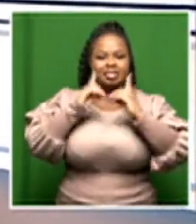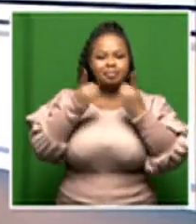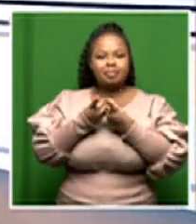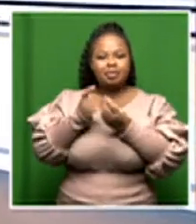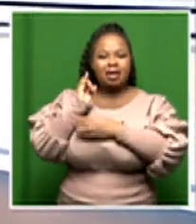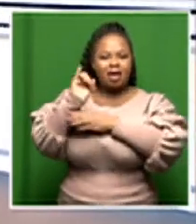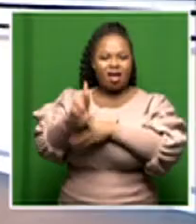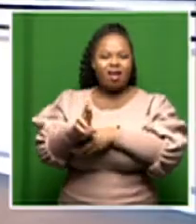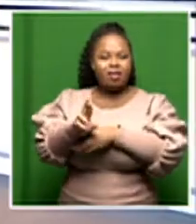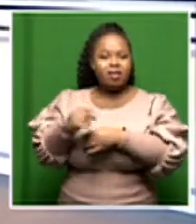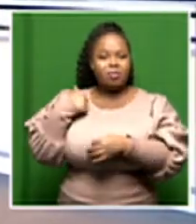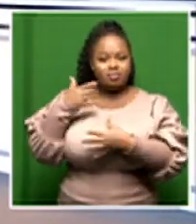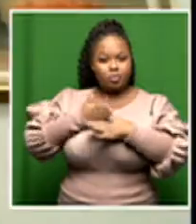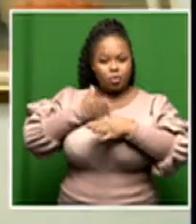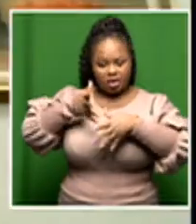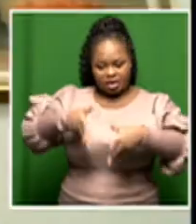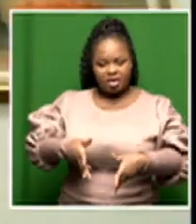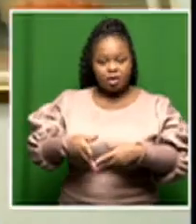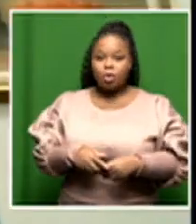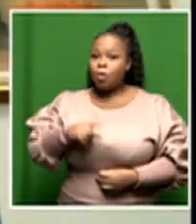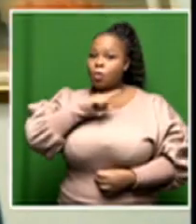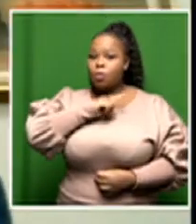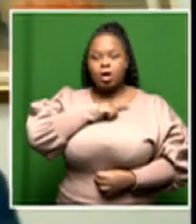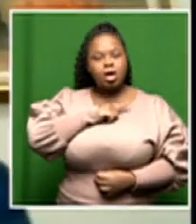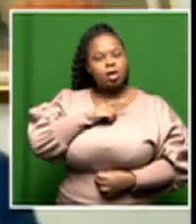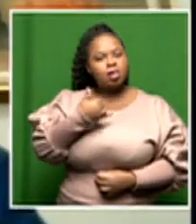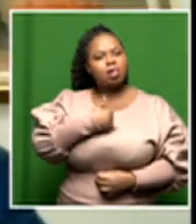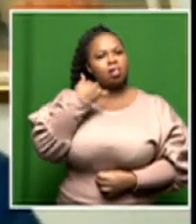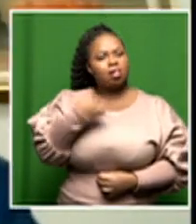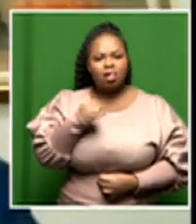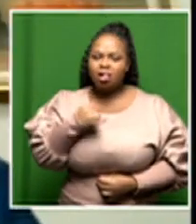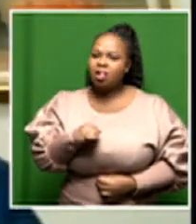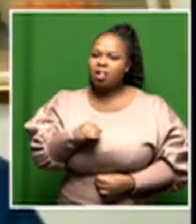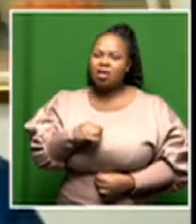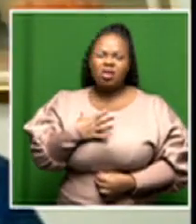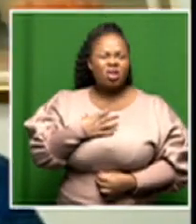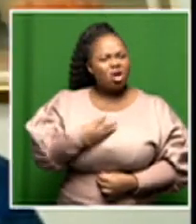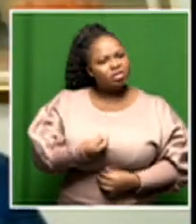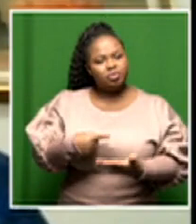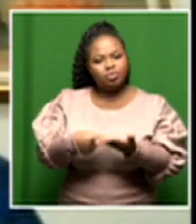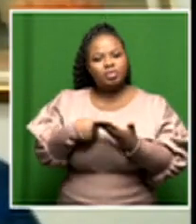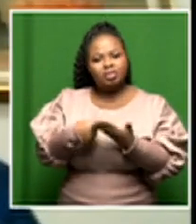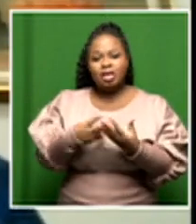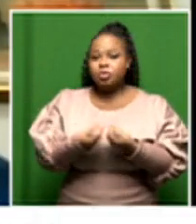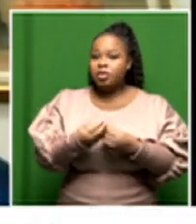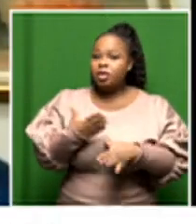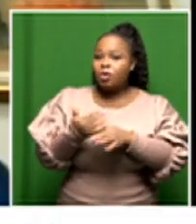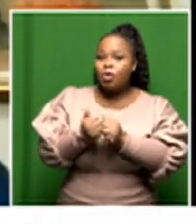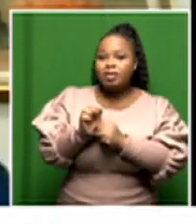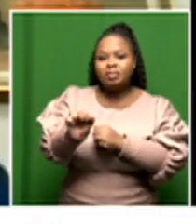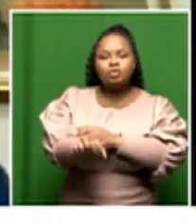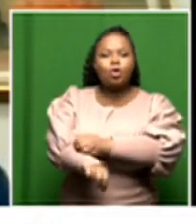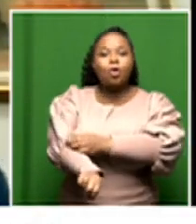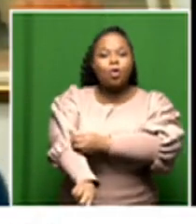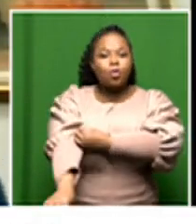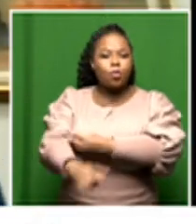and Cooperation. Because it is a very painful conversation to have with your colleagues when you